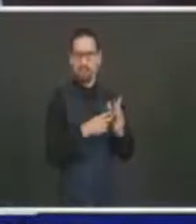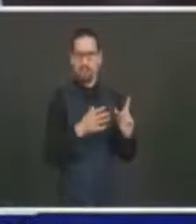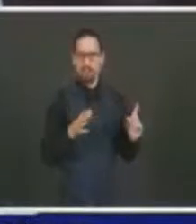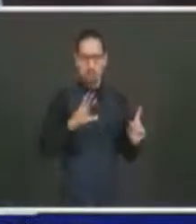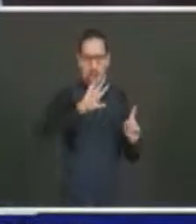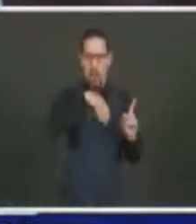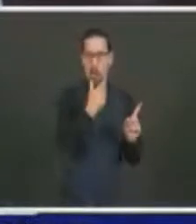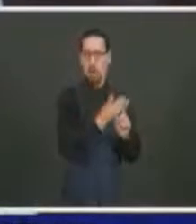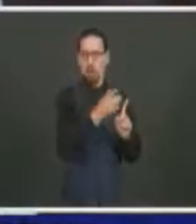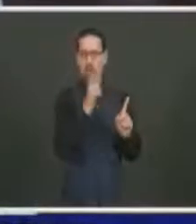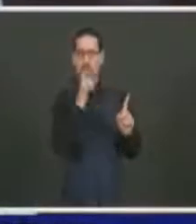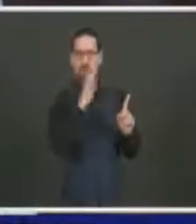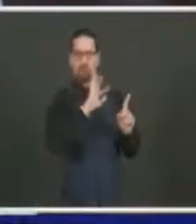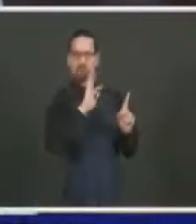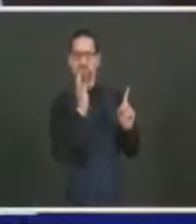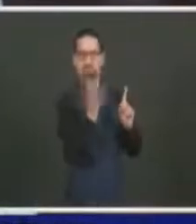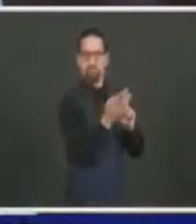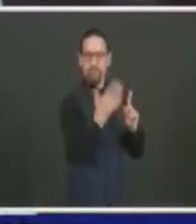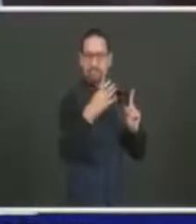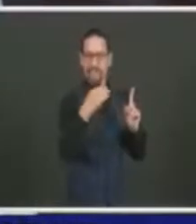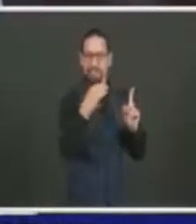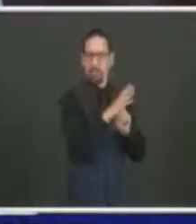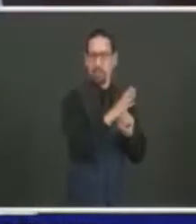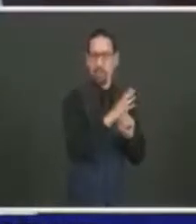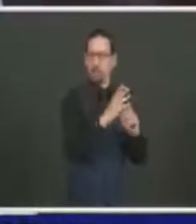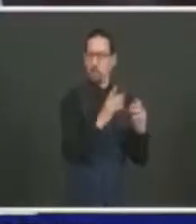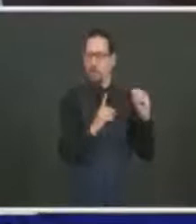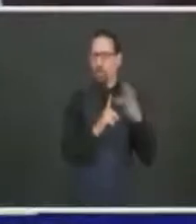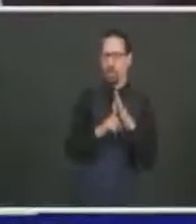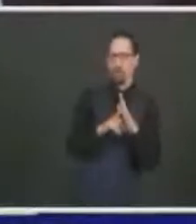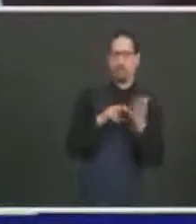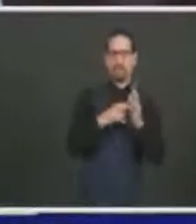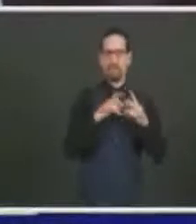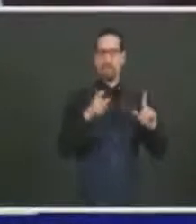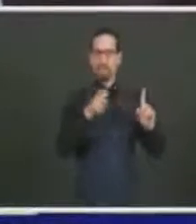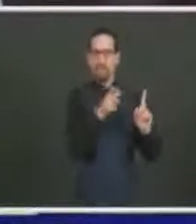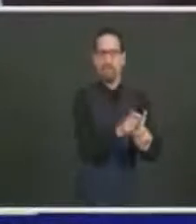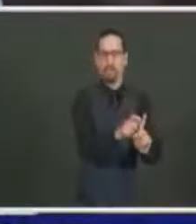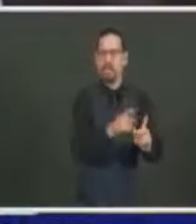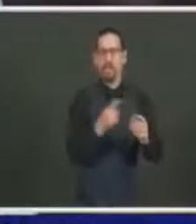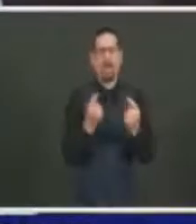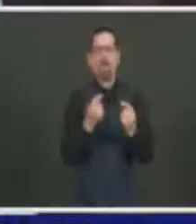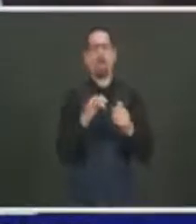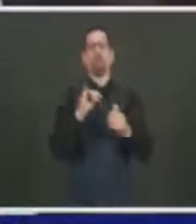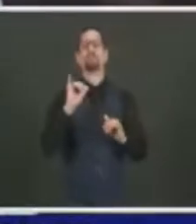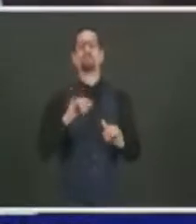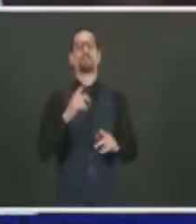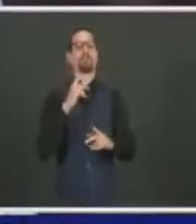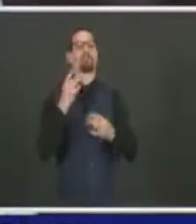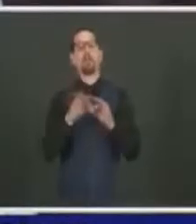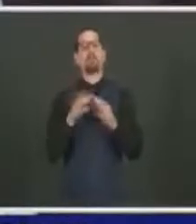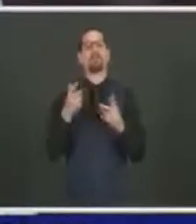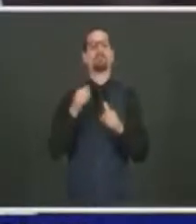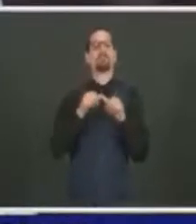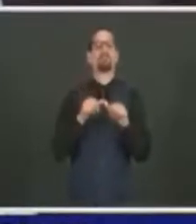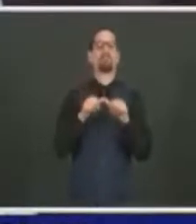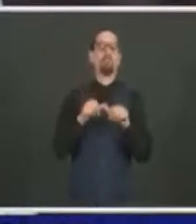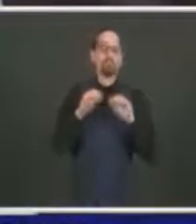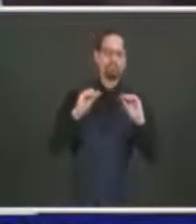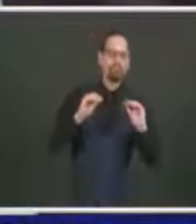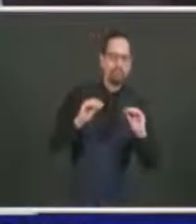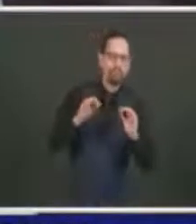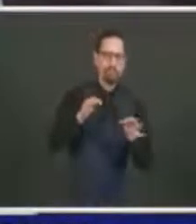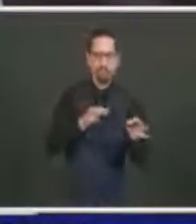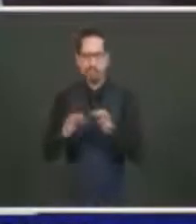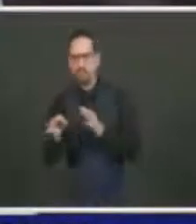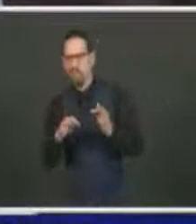they know that they need to monitor, and continue to keep the education going, people coming into school, that type of example.